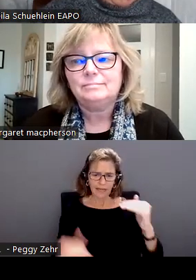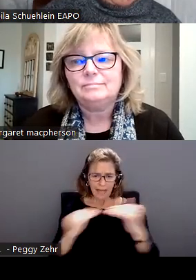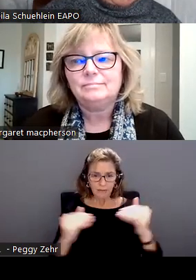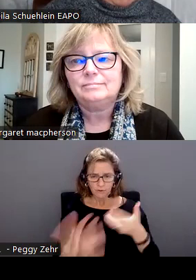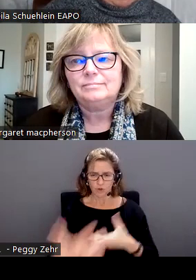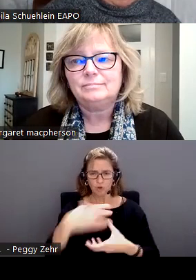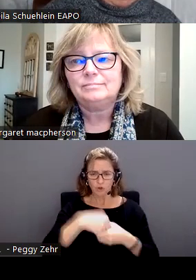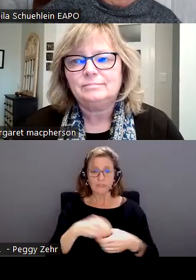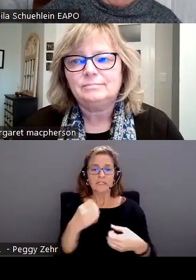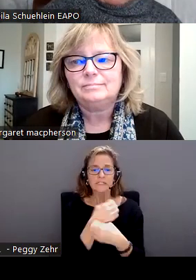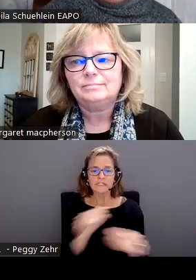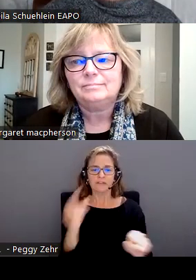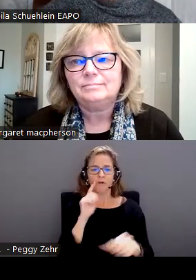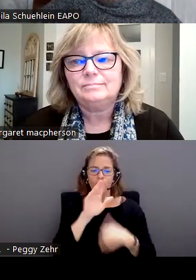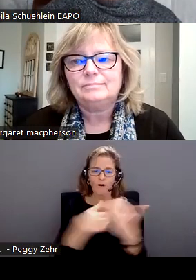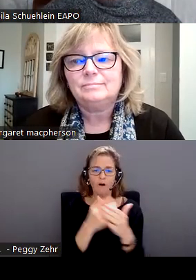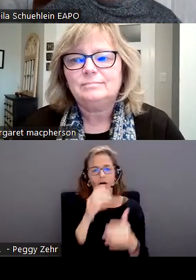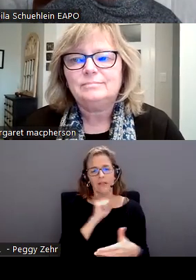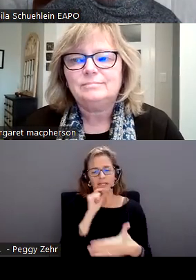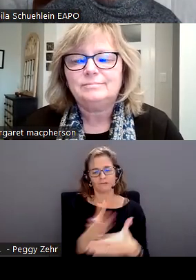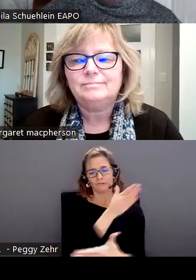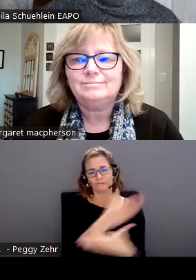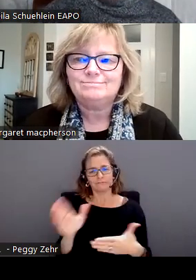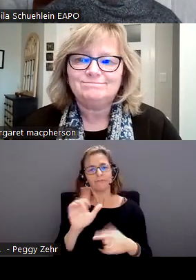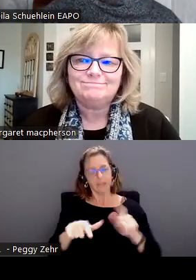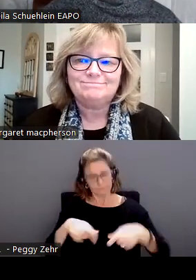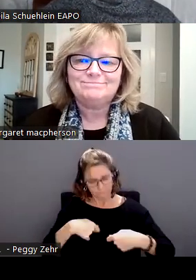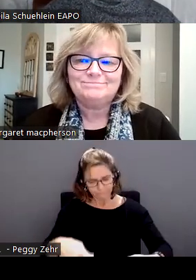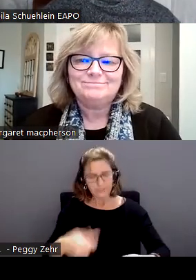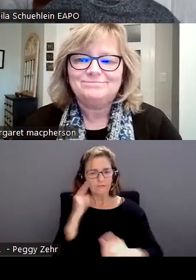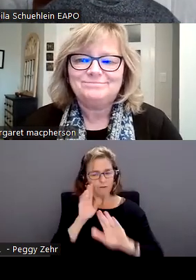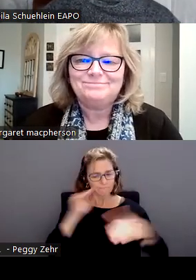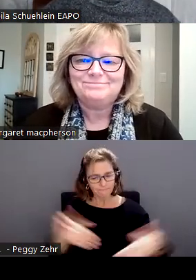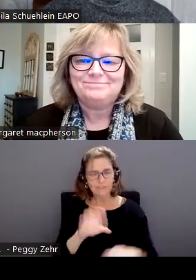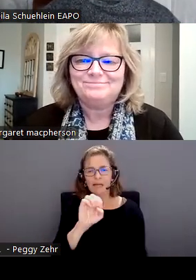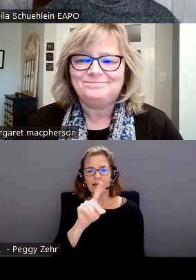all ages. Thank you, ladies. I'll turn it over to you.